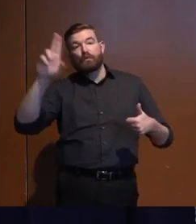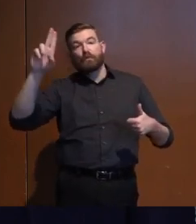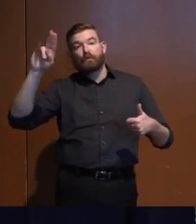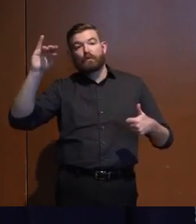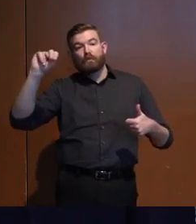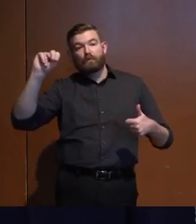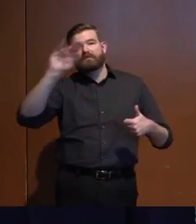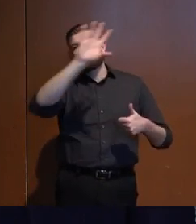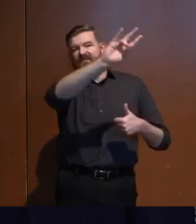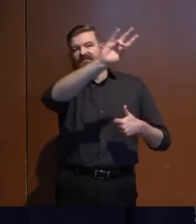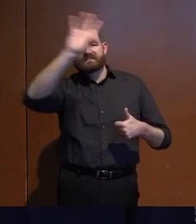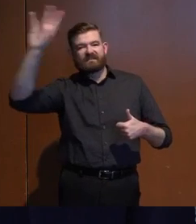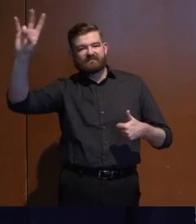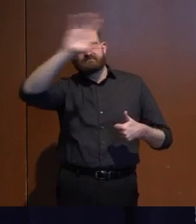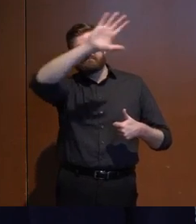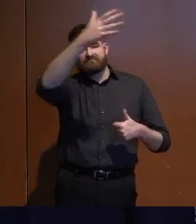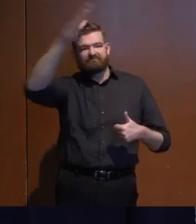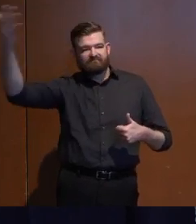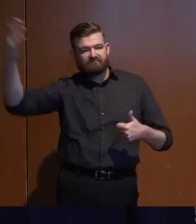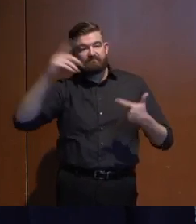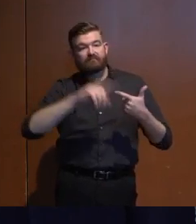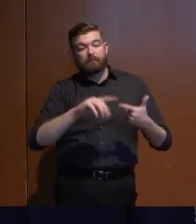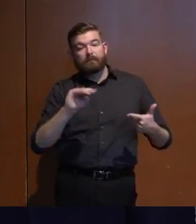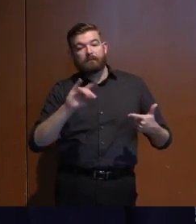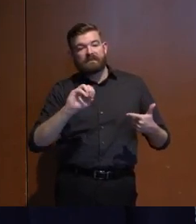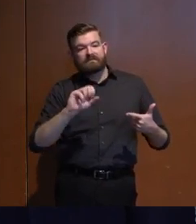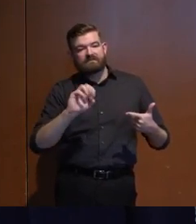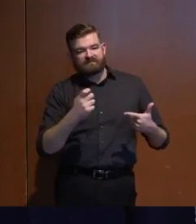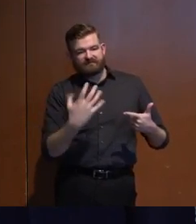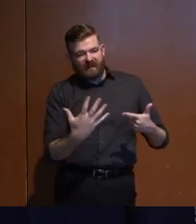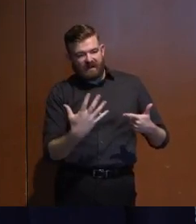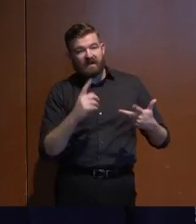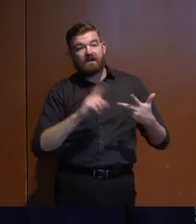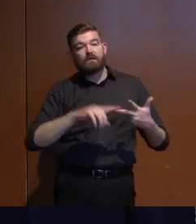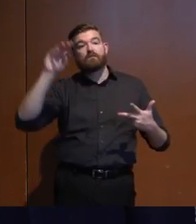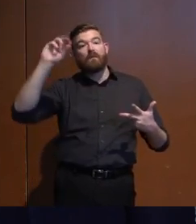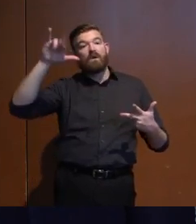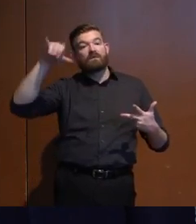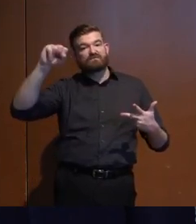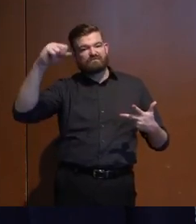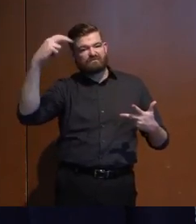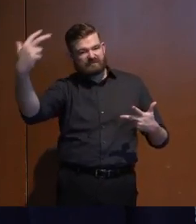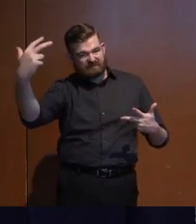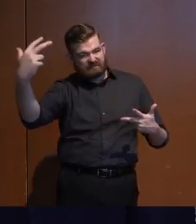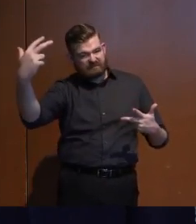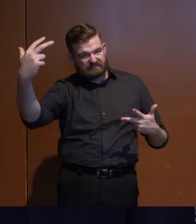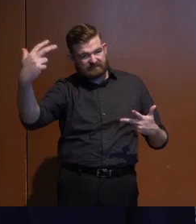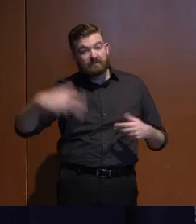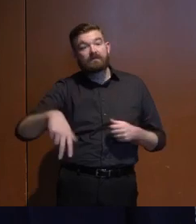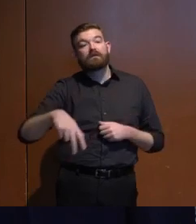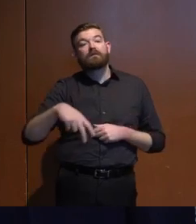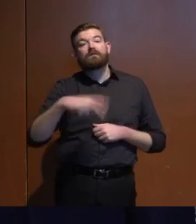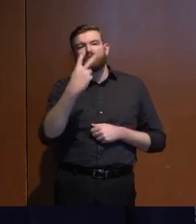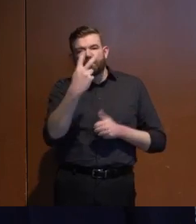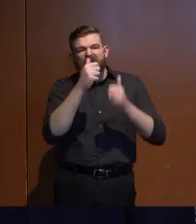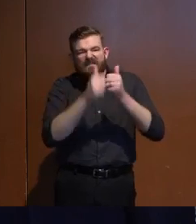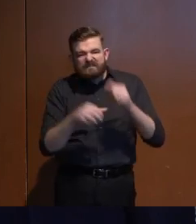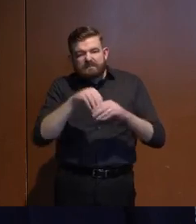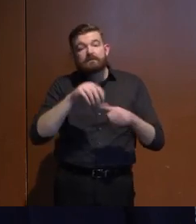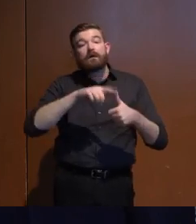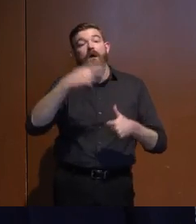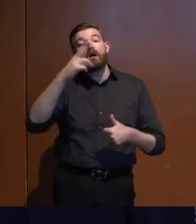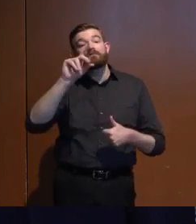7, Middlesex has 5, Morris 3, 2 each in Hudson, Passaic,